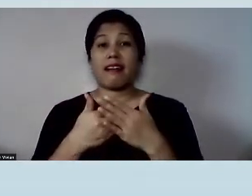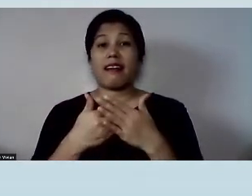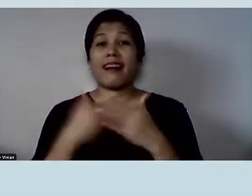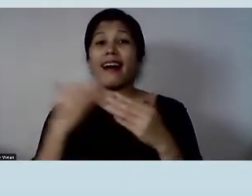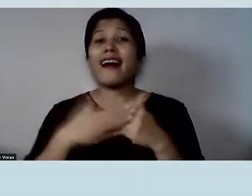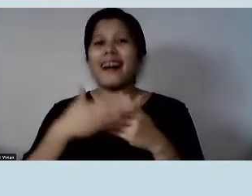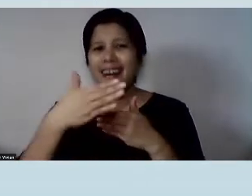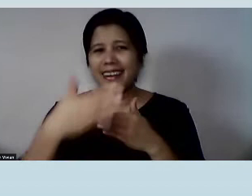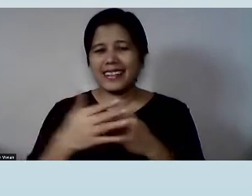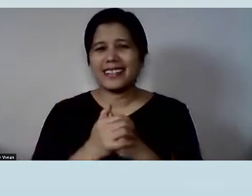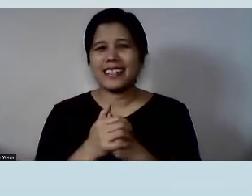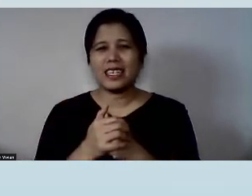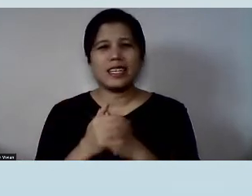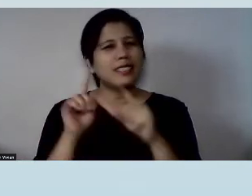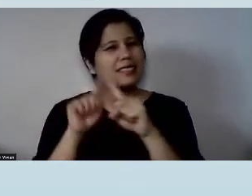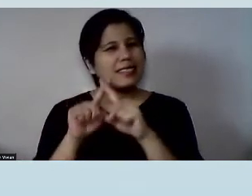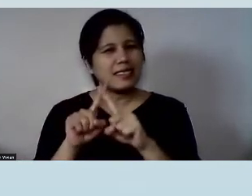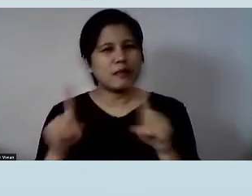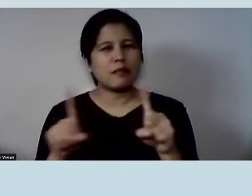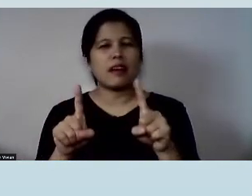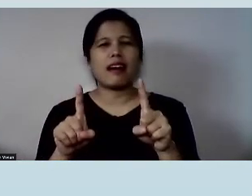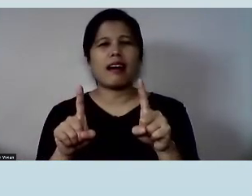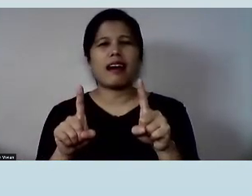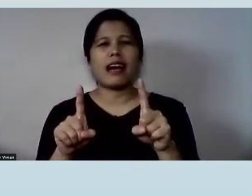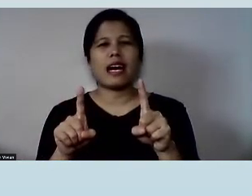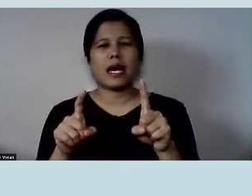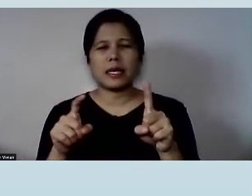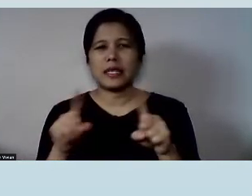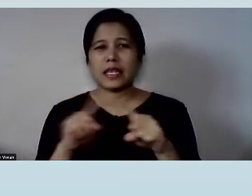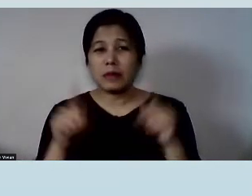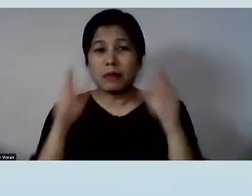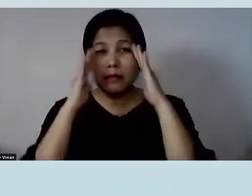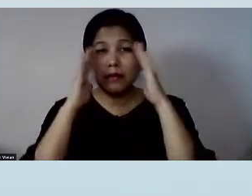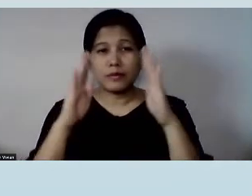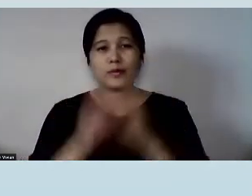ba? Iba yung pag-handle sa amin. Next slide.